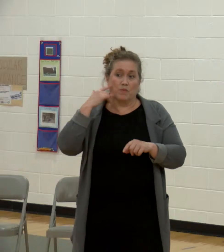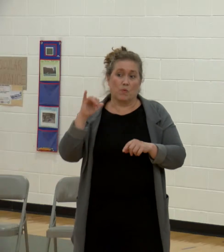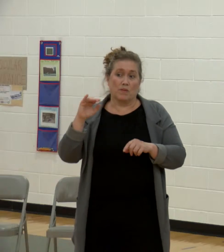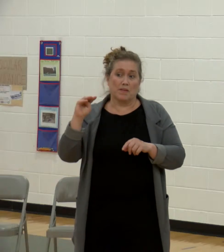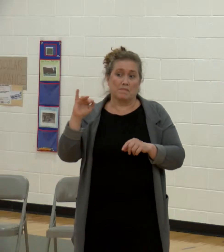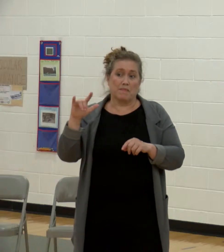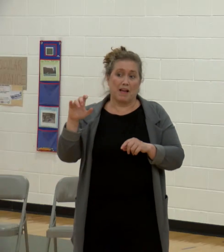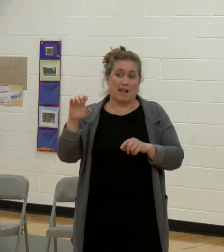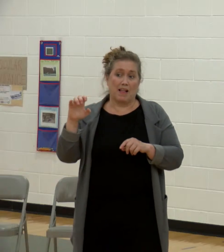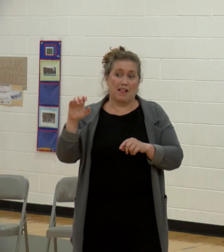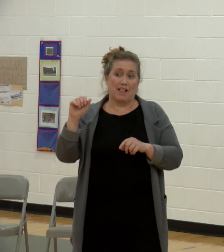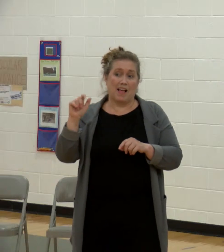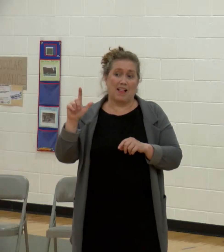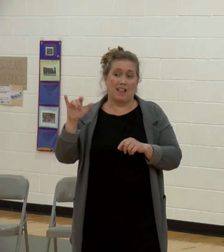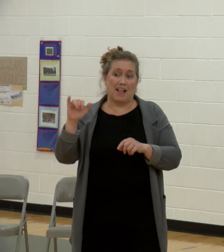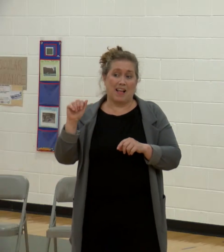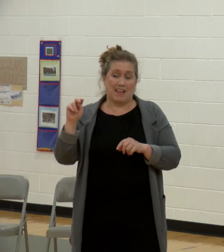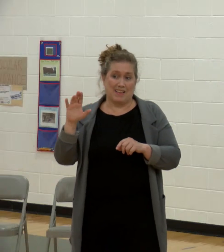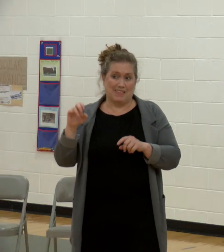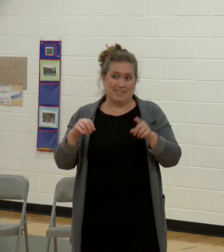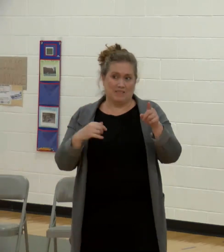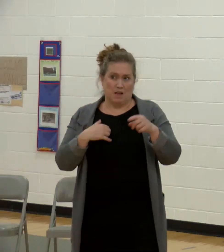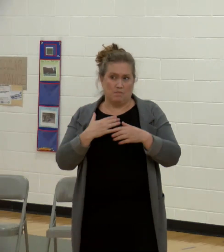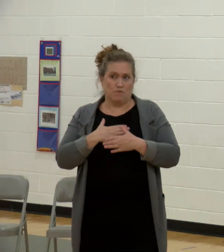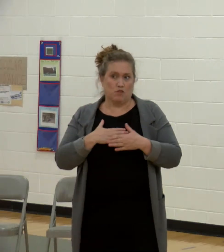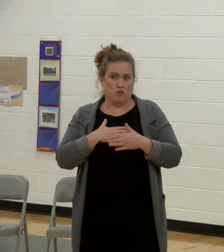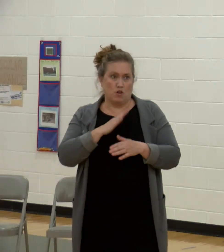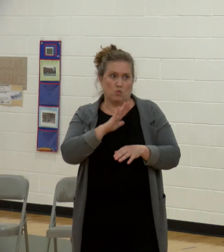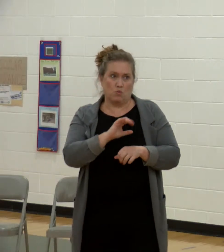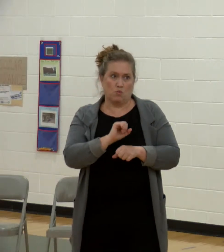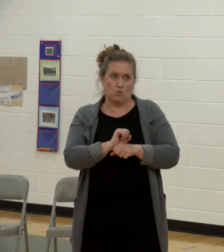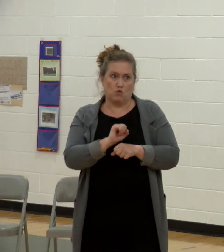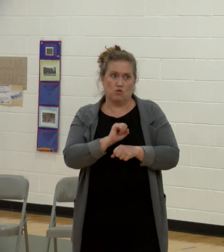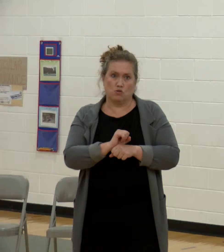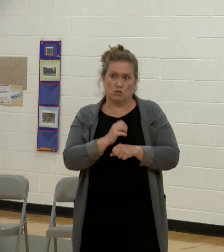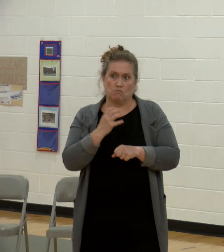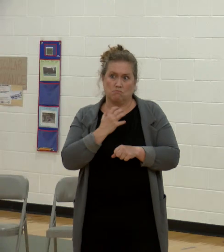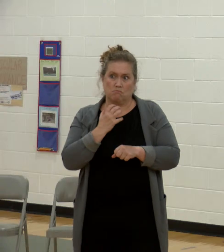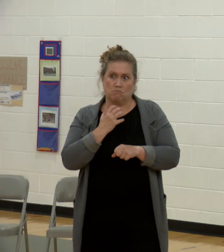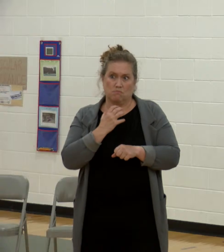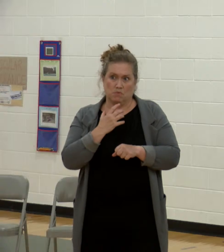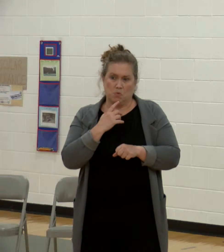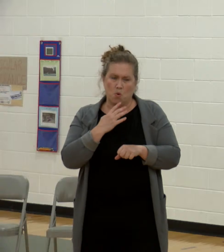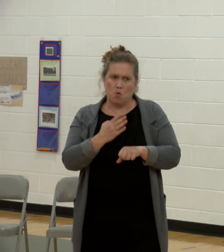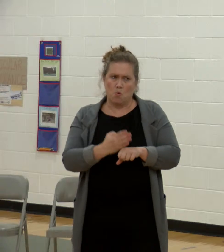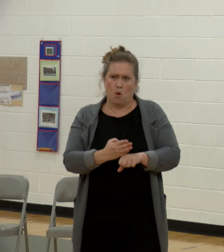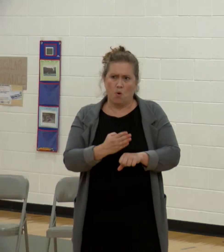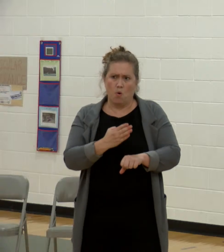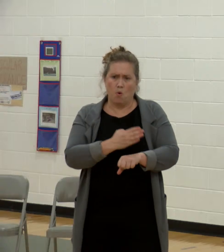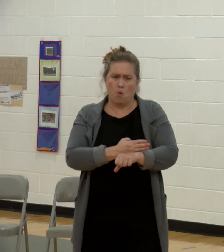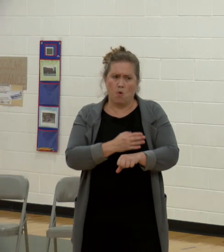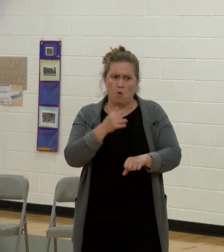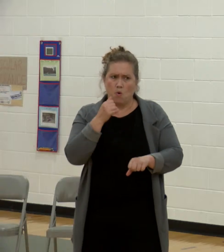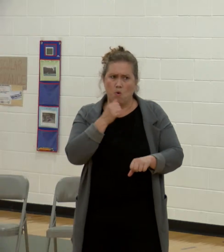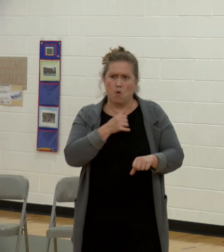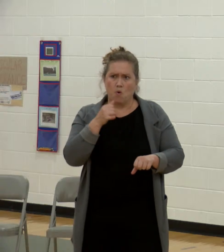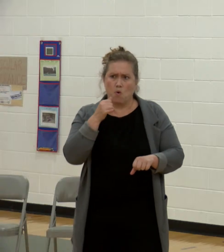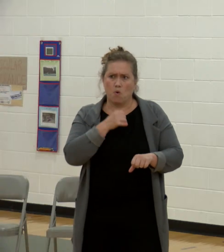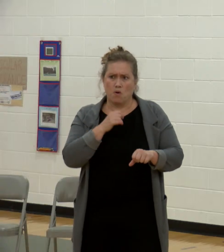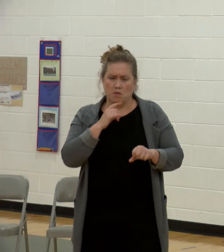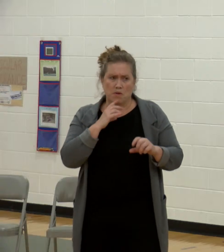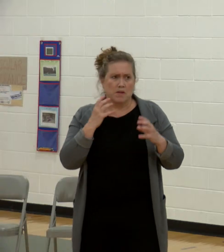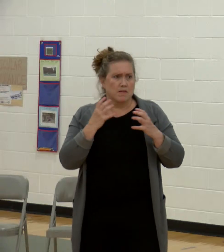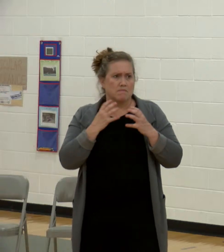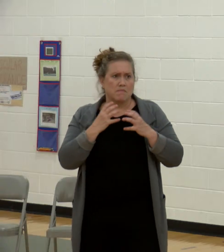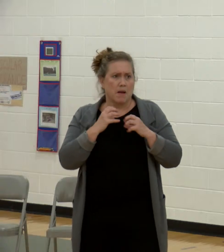done thus far. You can see all of the improvements. It's amazing. It's well